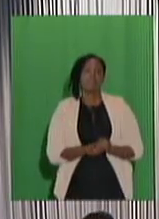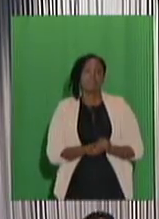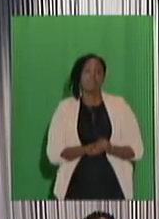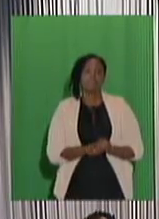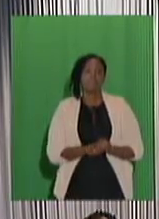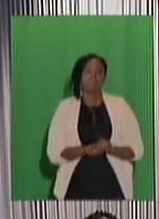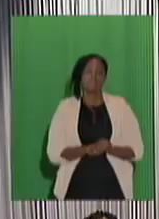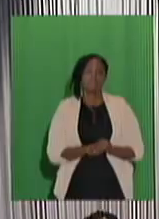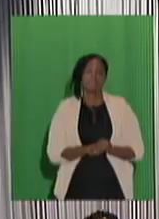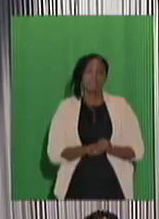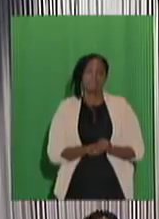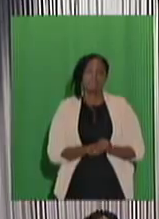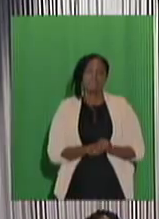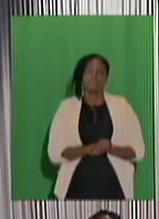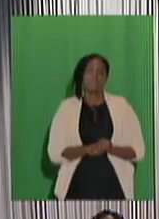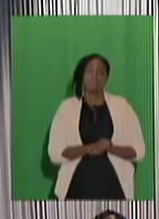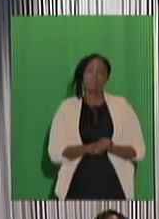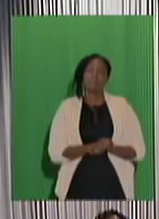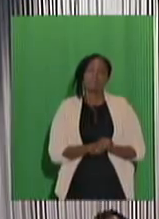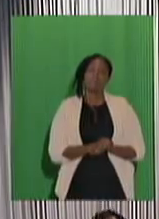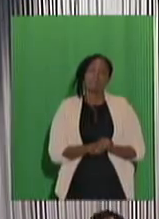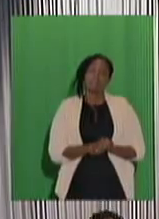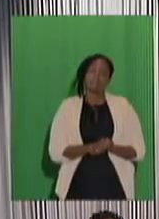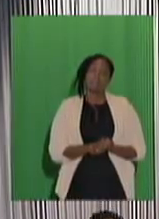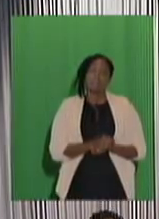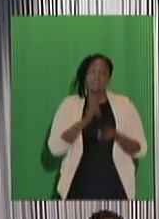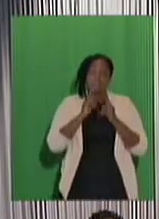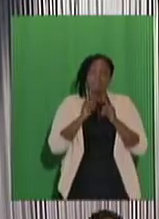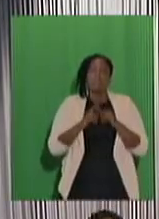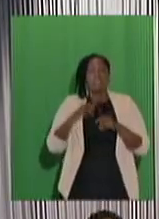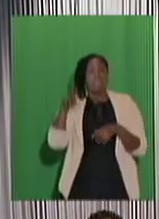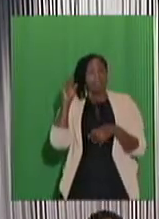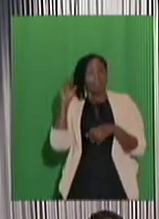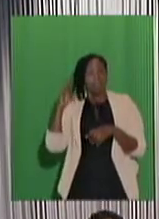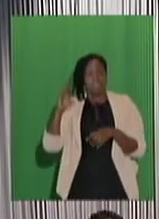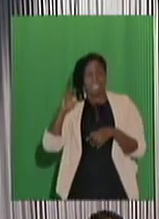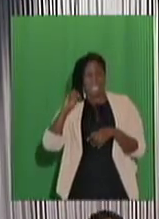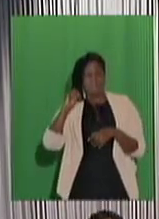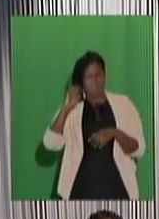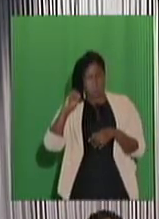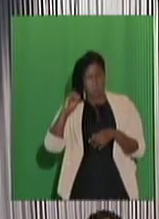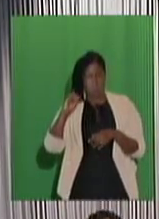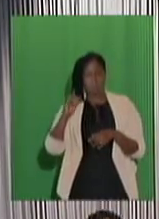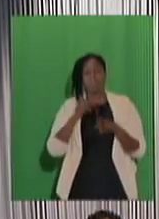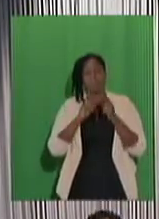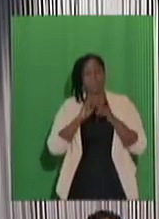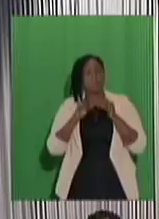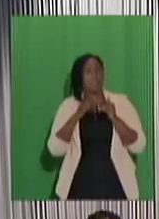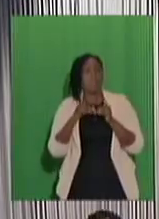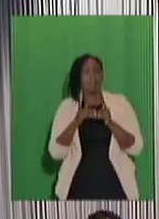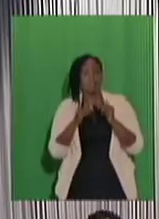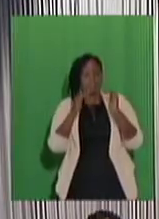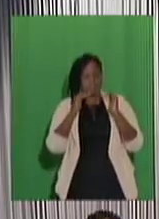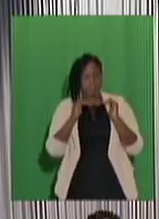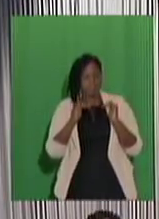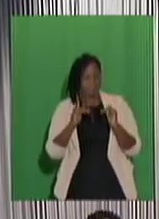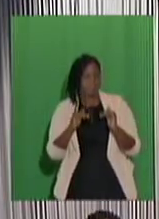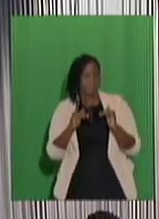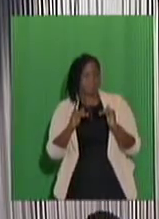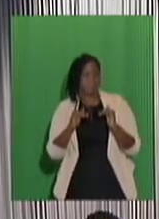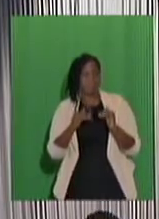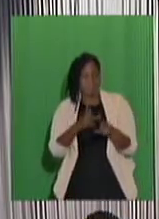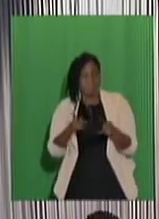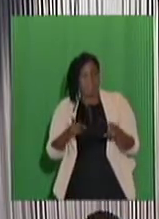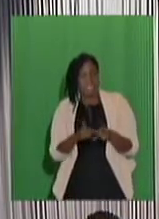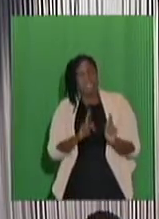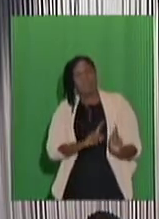step-down facilities, and it made me think a little bit about, you know, as we look forward to more, hopefully, recoveries in the future,